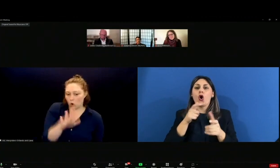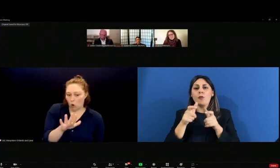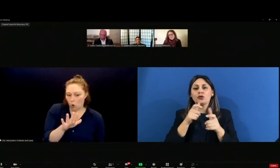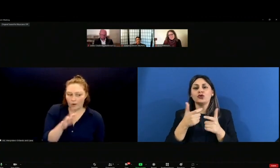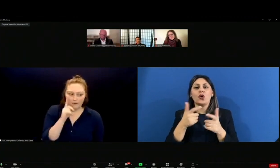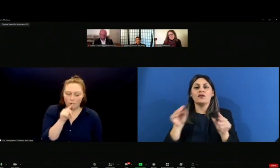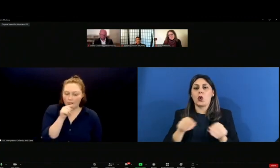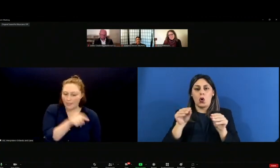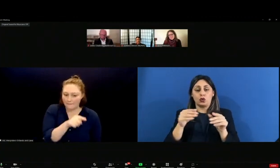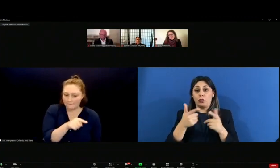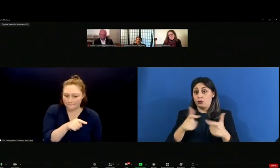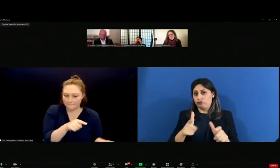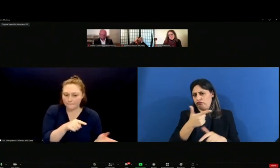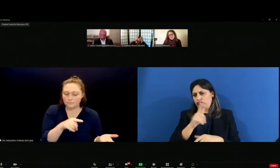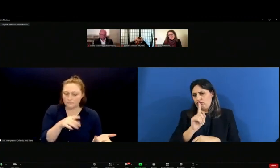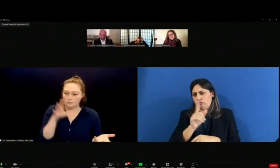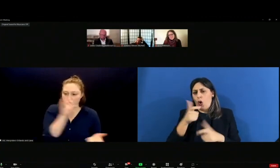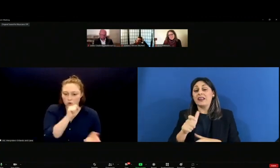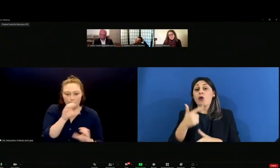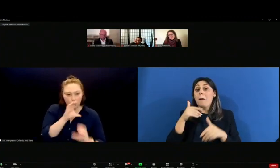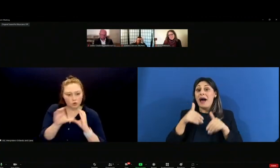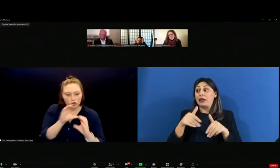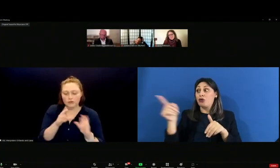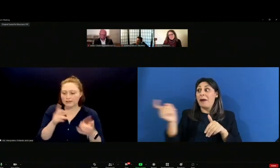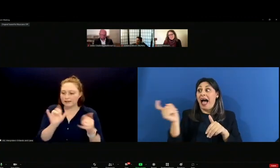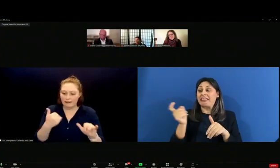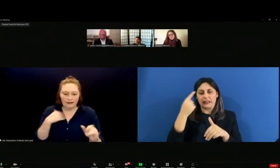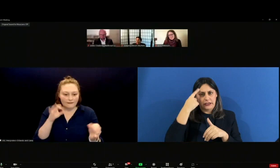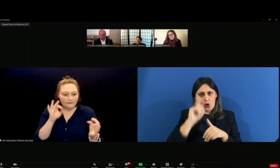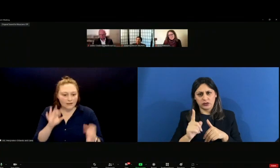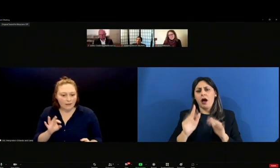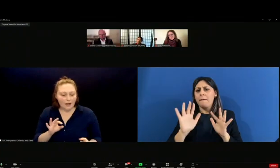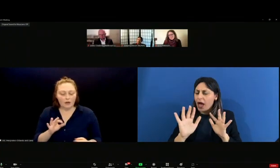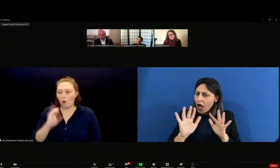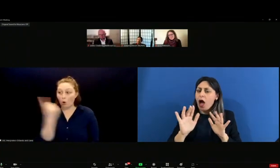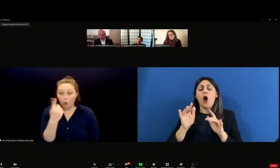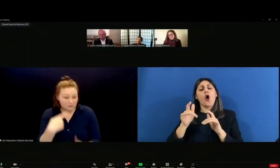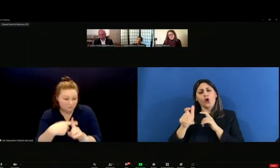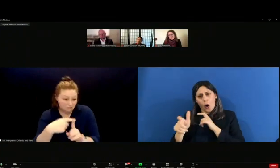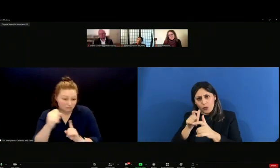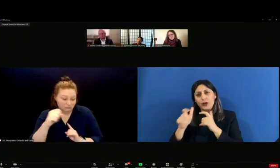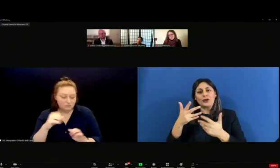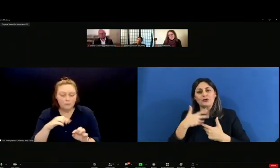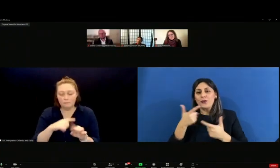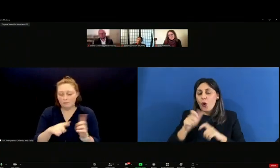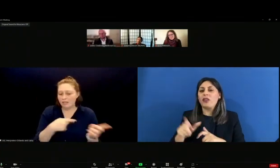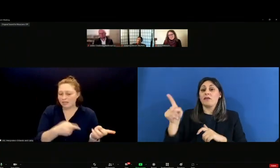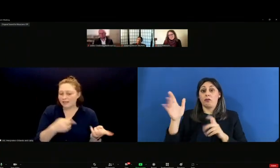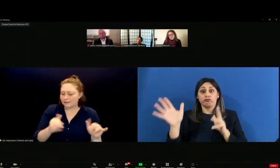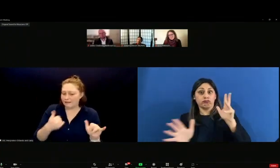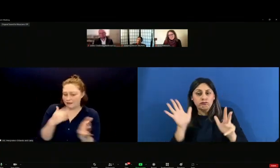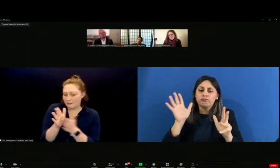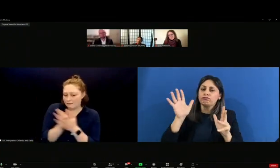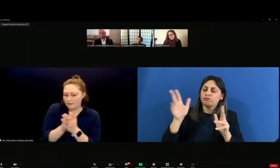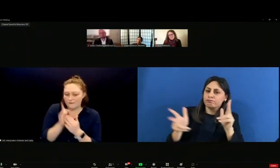would receive the feedback. It always was positive, true, but they were also incentivized to provide